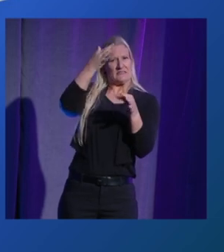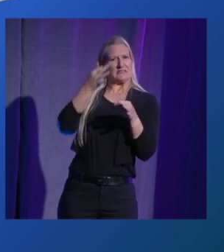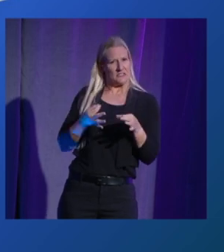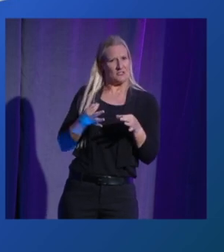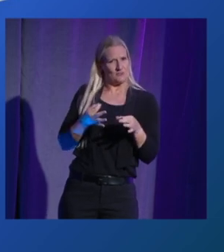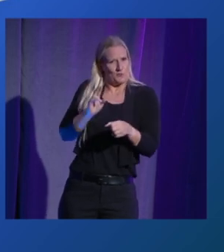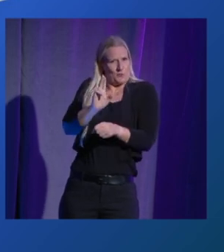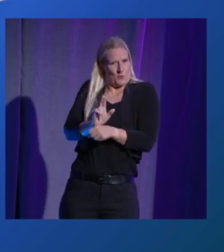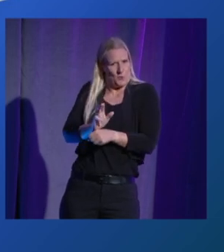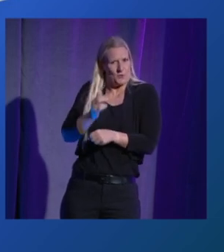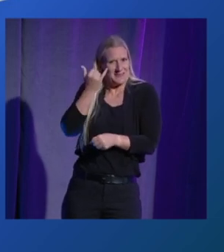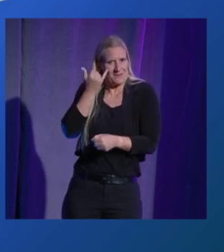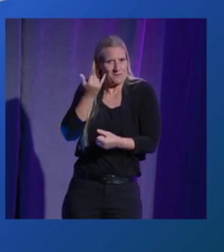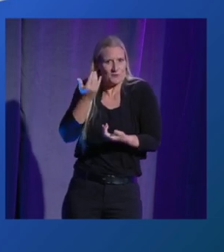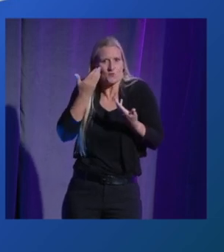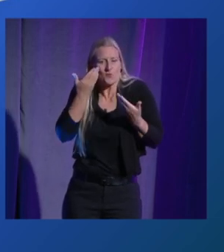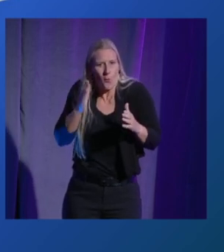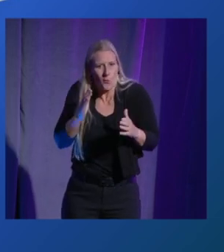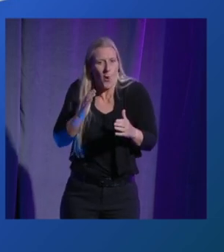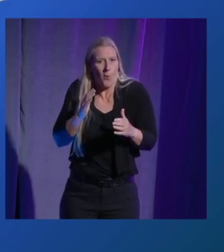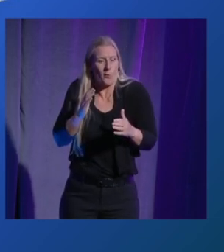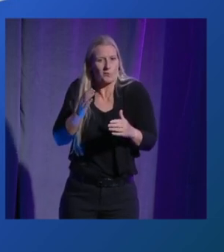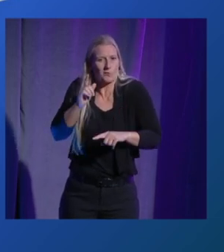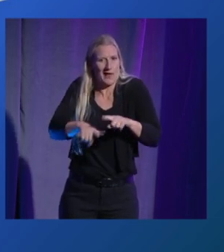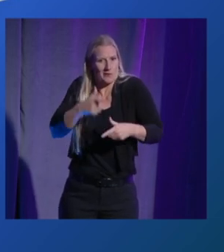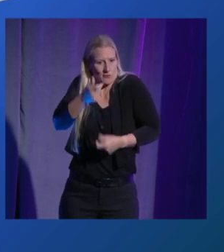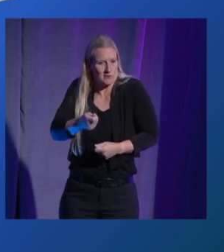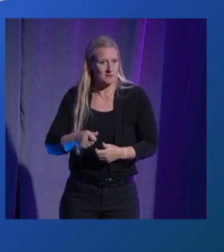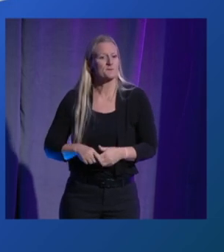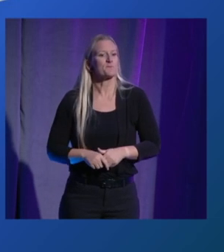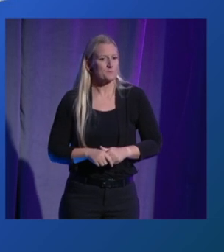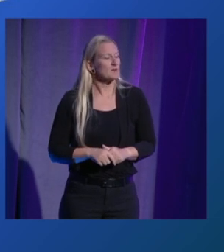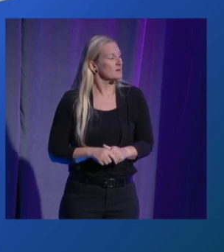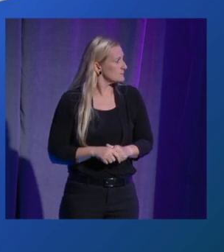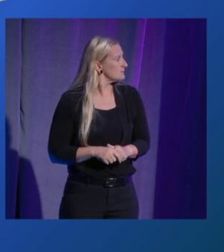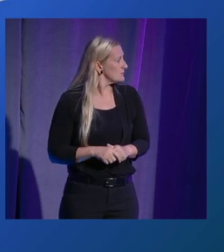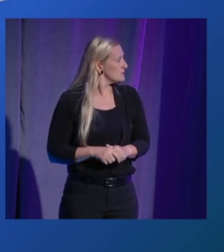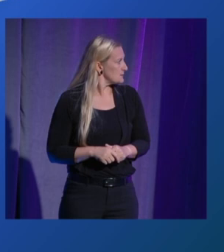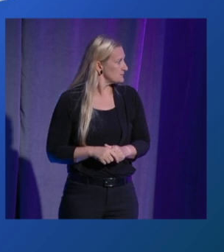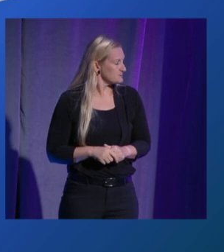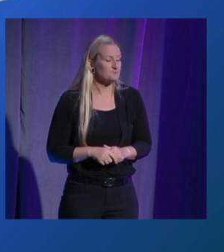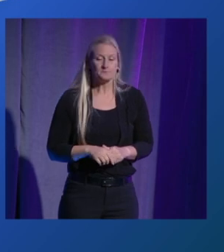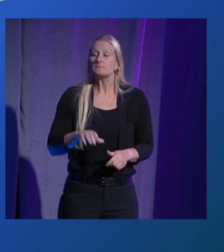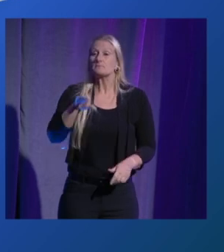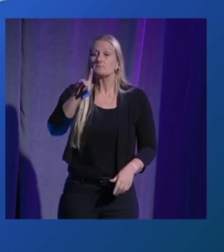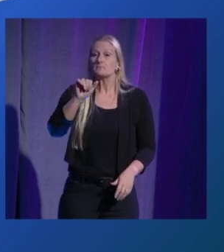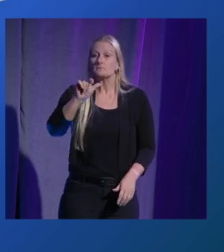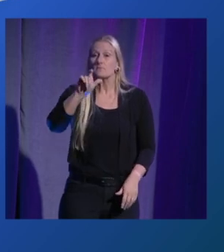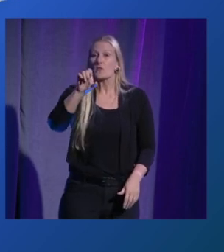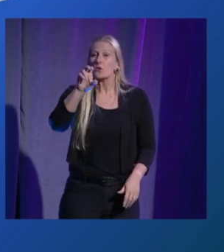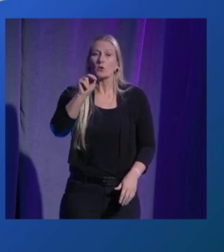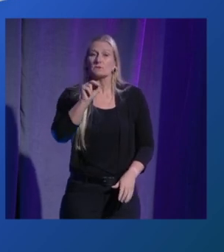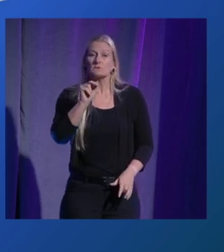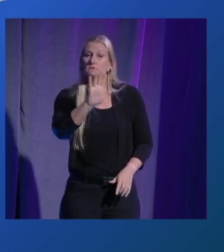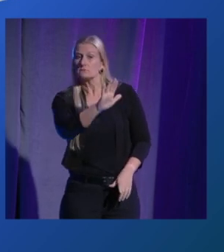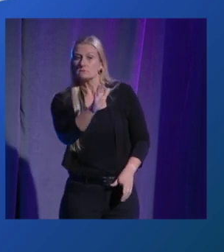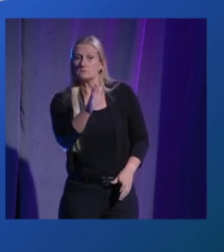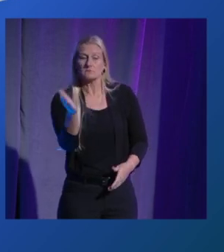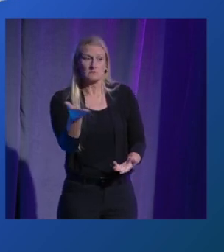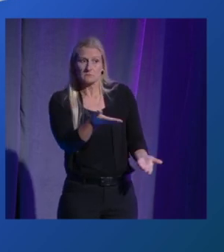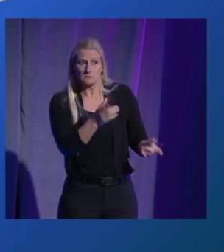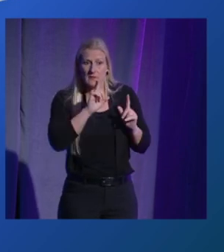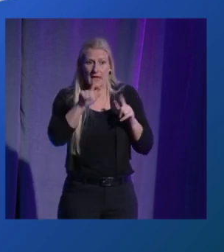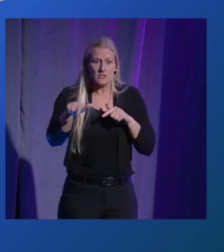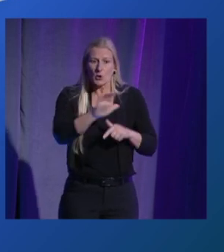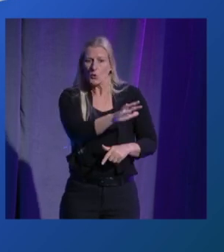risks Dalton any ideas on what the big risks are here that you're facing or that we're facing yeah um just to to expand on